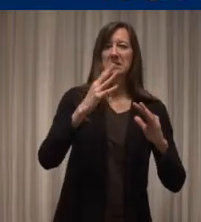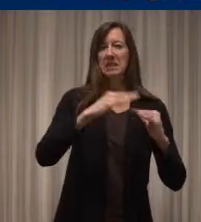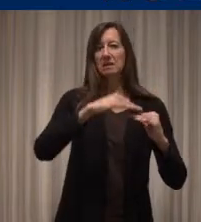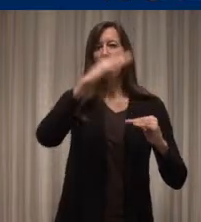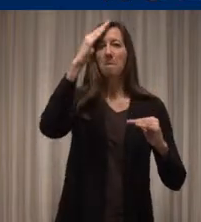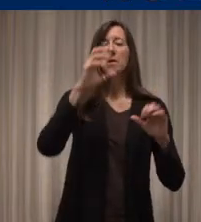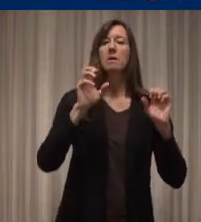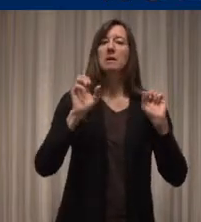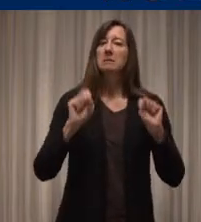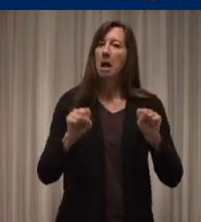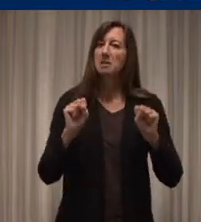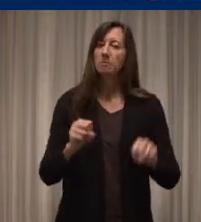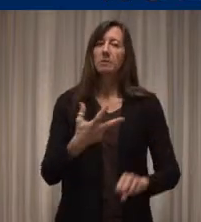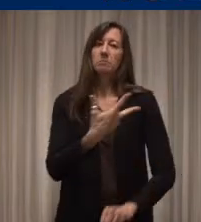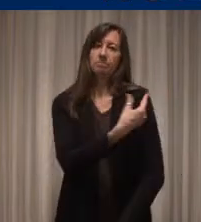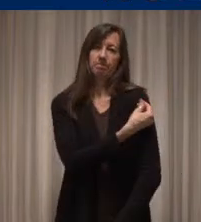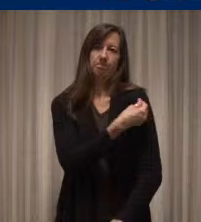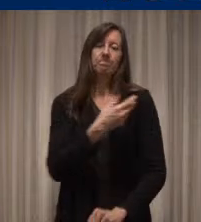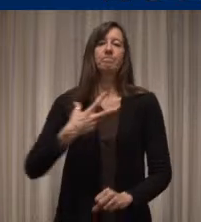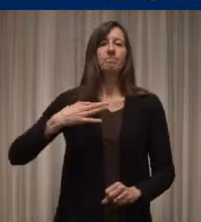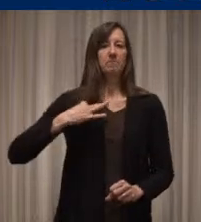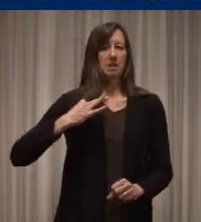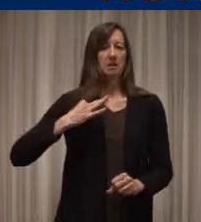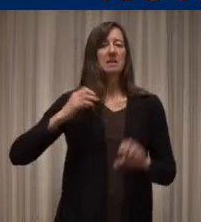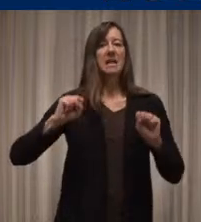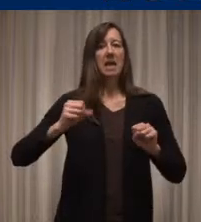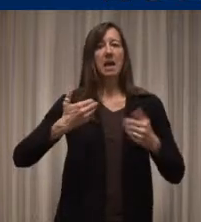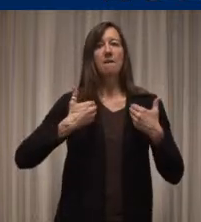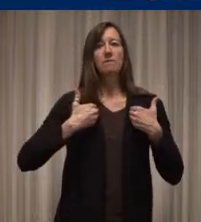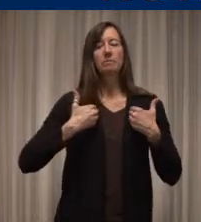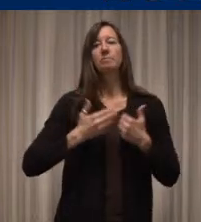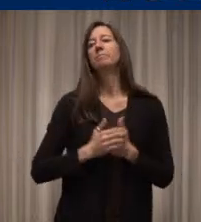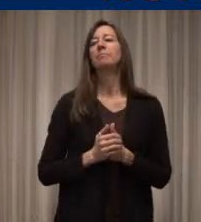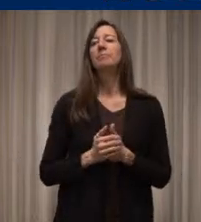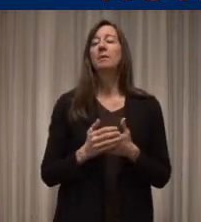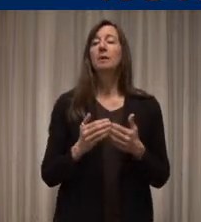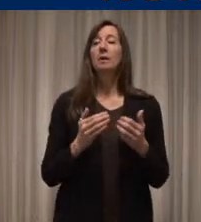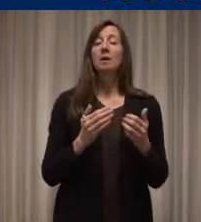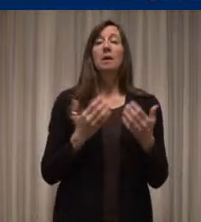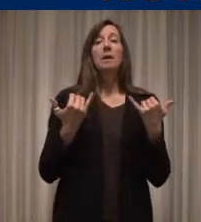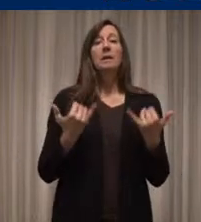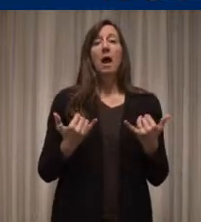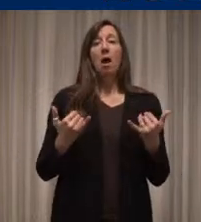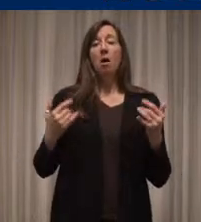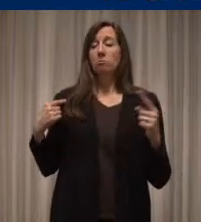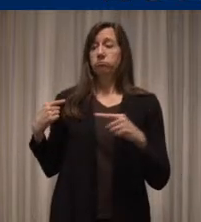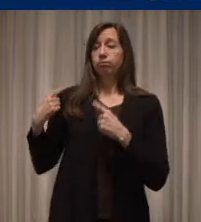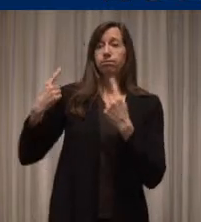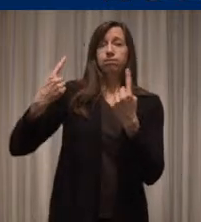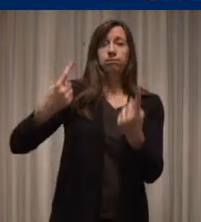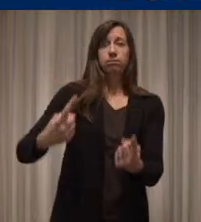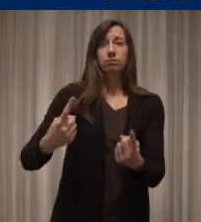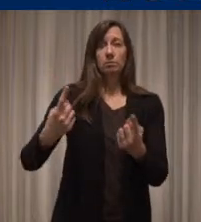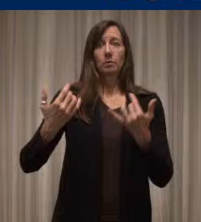eligible. Up through this week in New York State, with a Category 1A and 1B and seniors as determined by